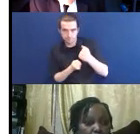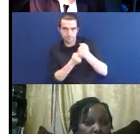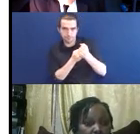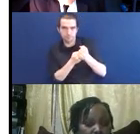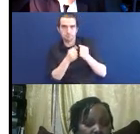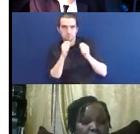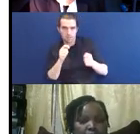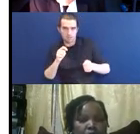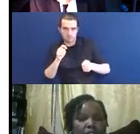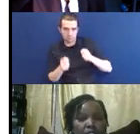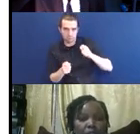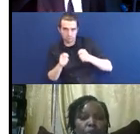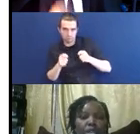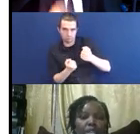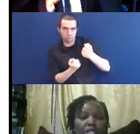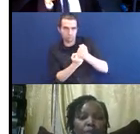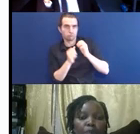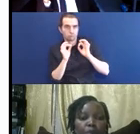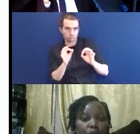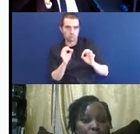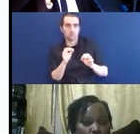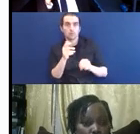your current management will need